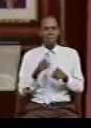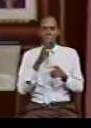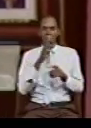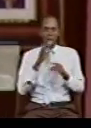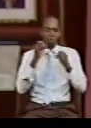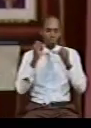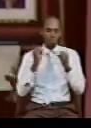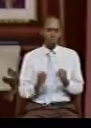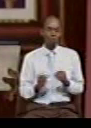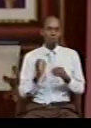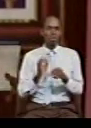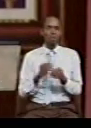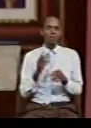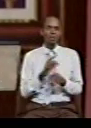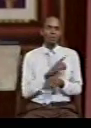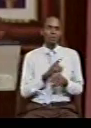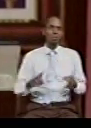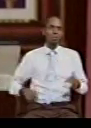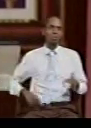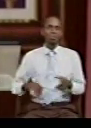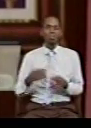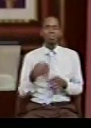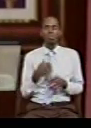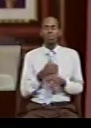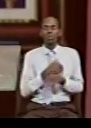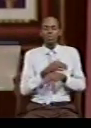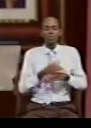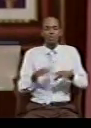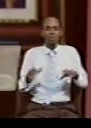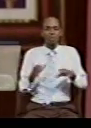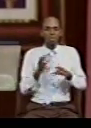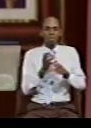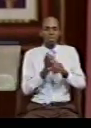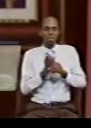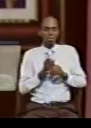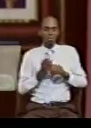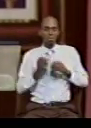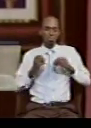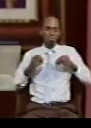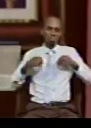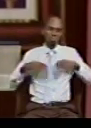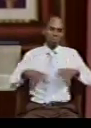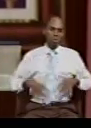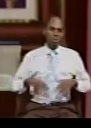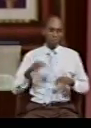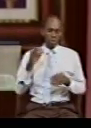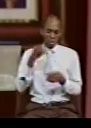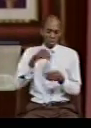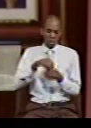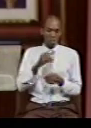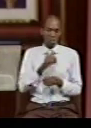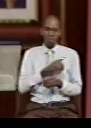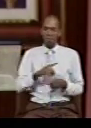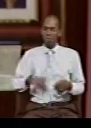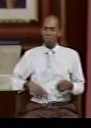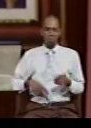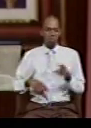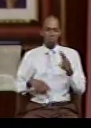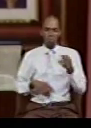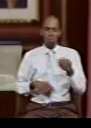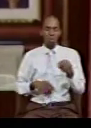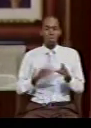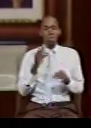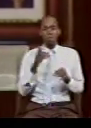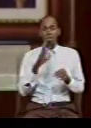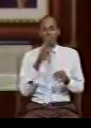strong in the Lord. We don't get discouraged in the Lord if you are abiding in the Lord. You